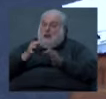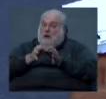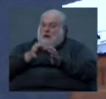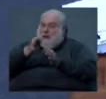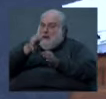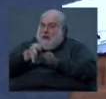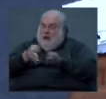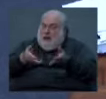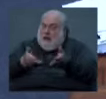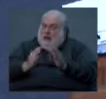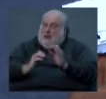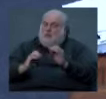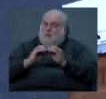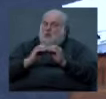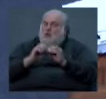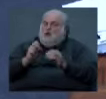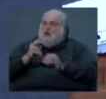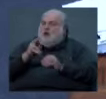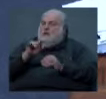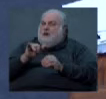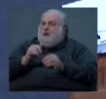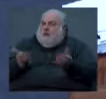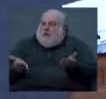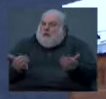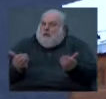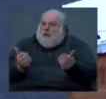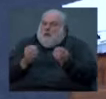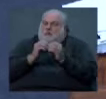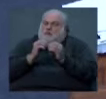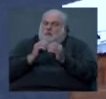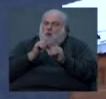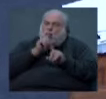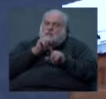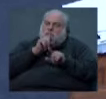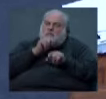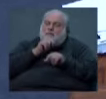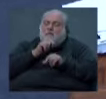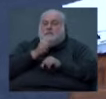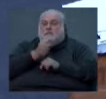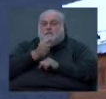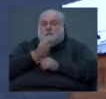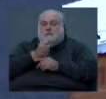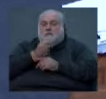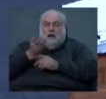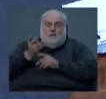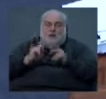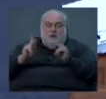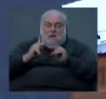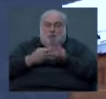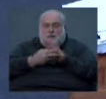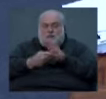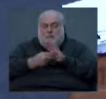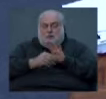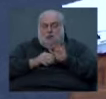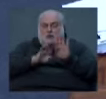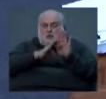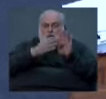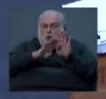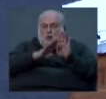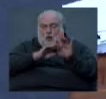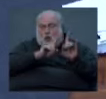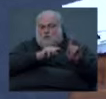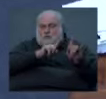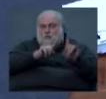surveys available to encourage more participation. Some took multiple surveys to hand out door to door. I was one of